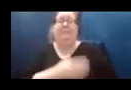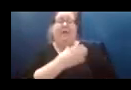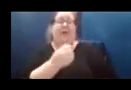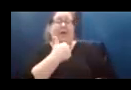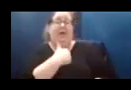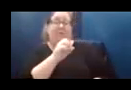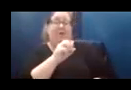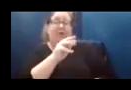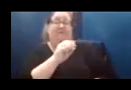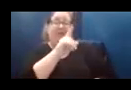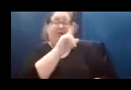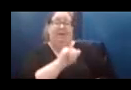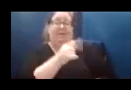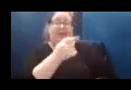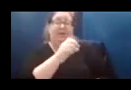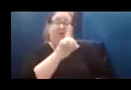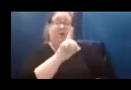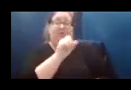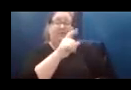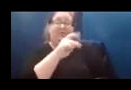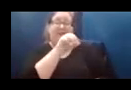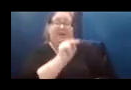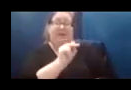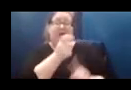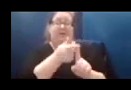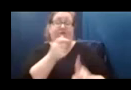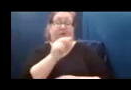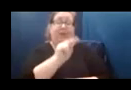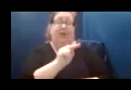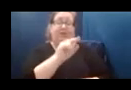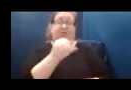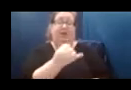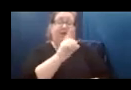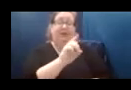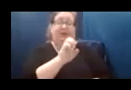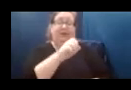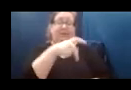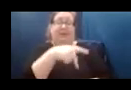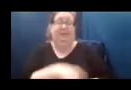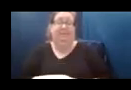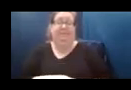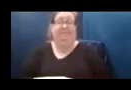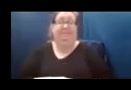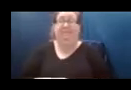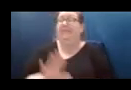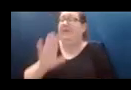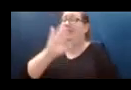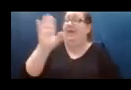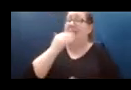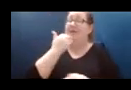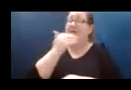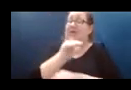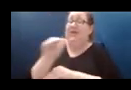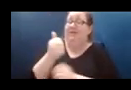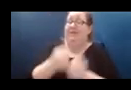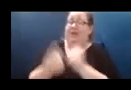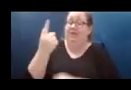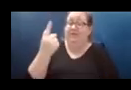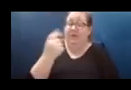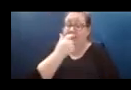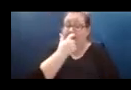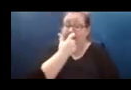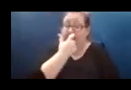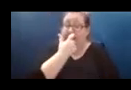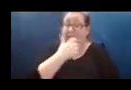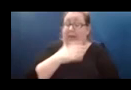Emily Goldstein here from NJDEP. Good evening, everyone. As Carly just said, my